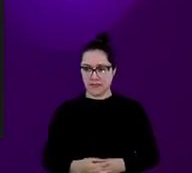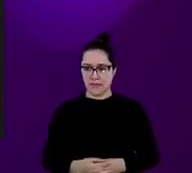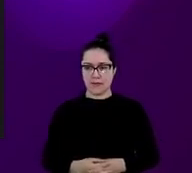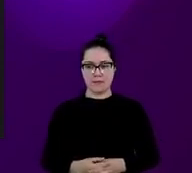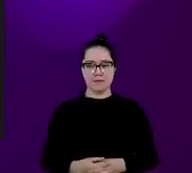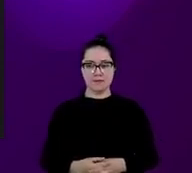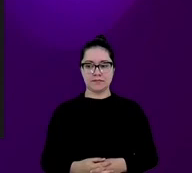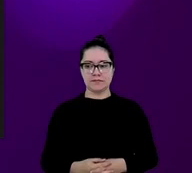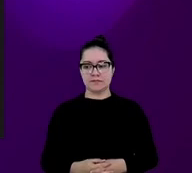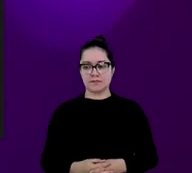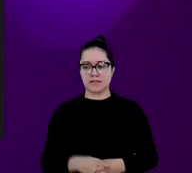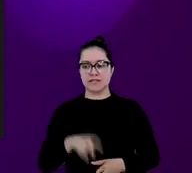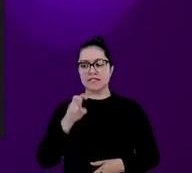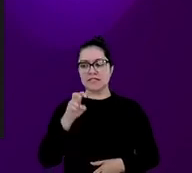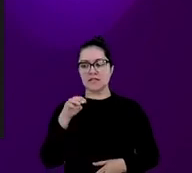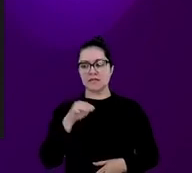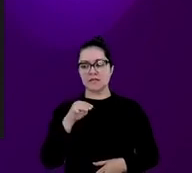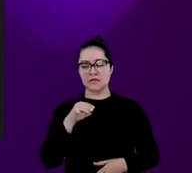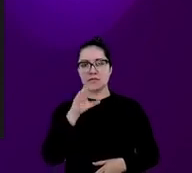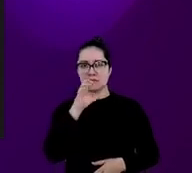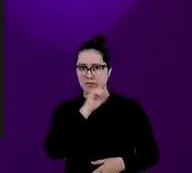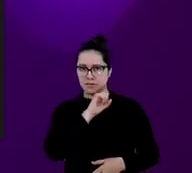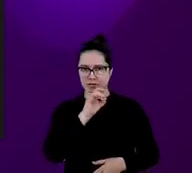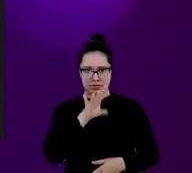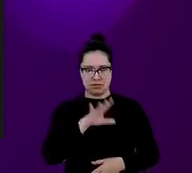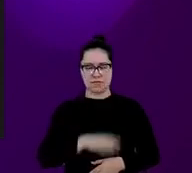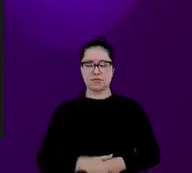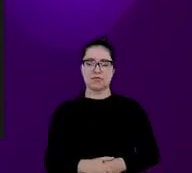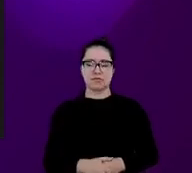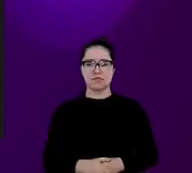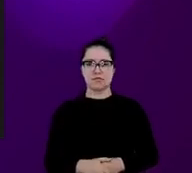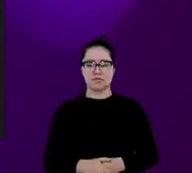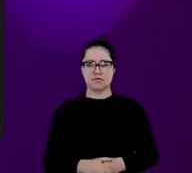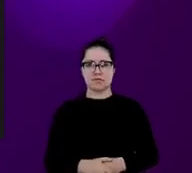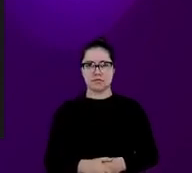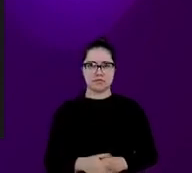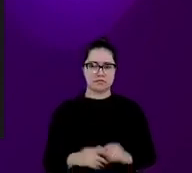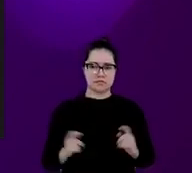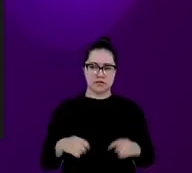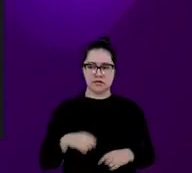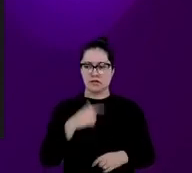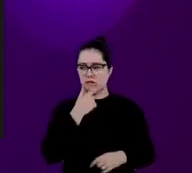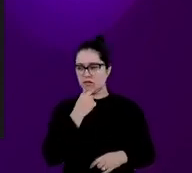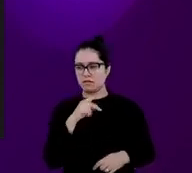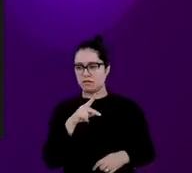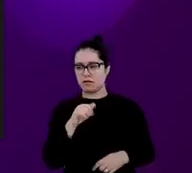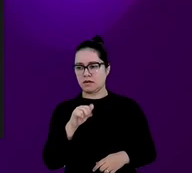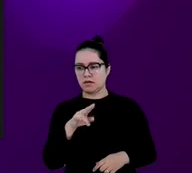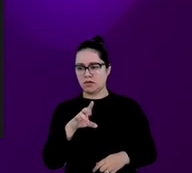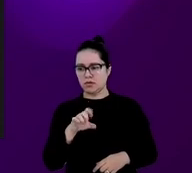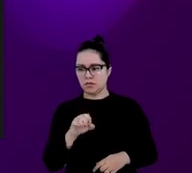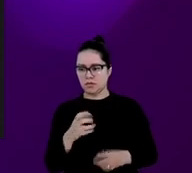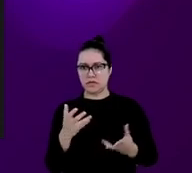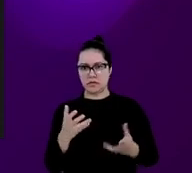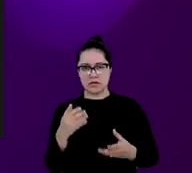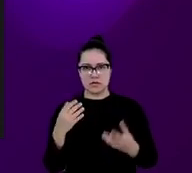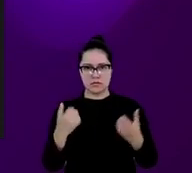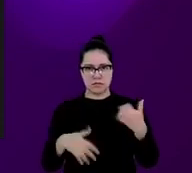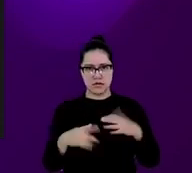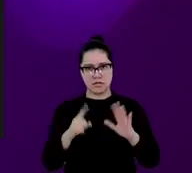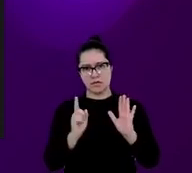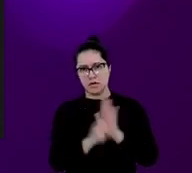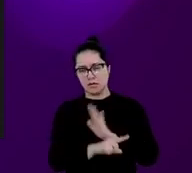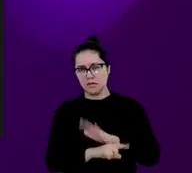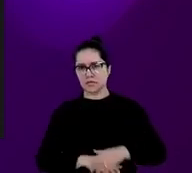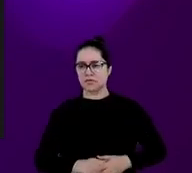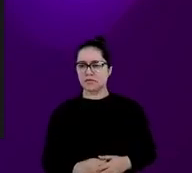minutes. If Paulo would like to bring us any question, or we can go on.